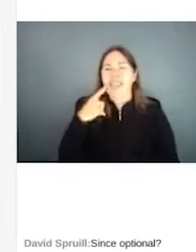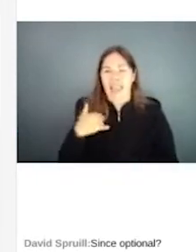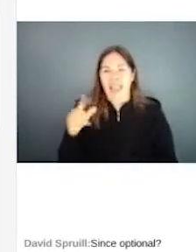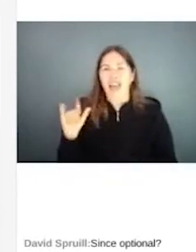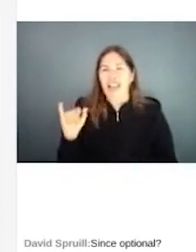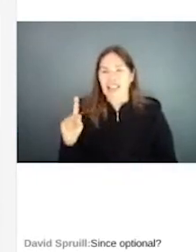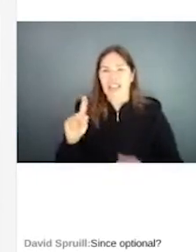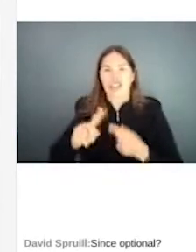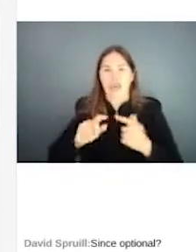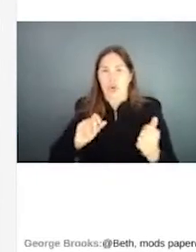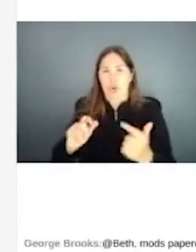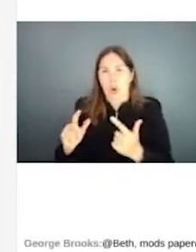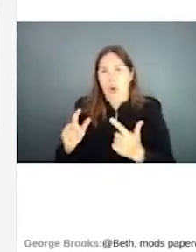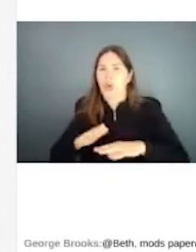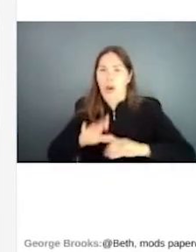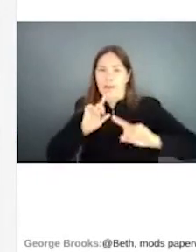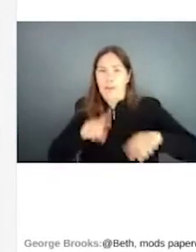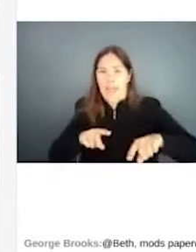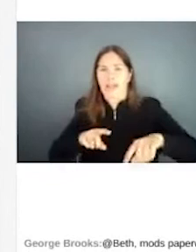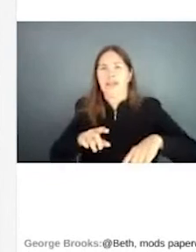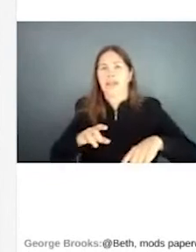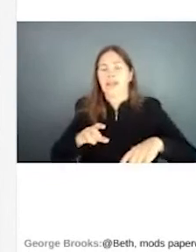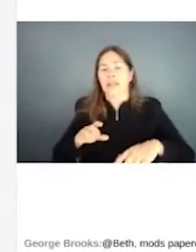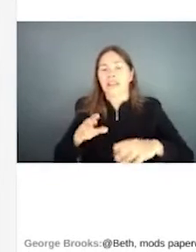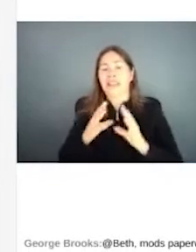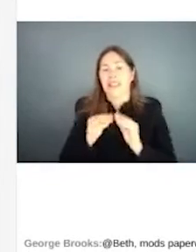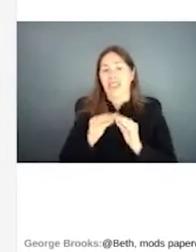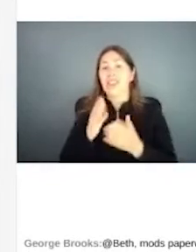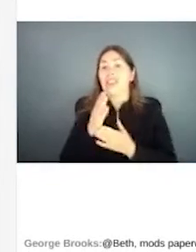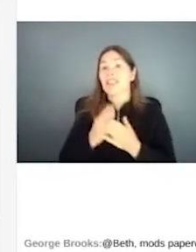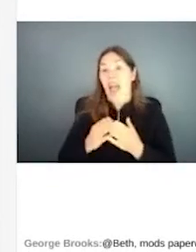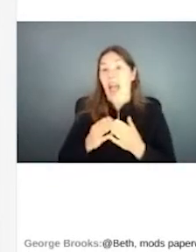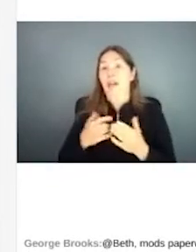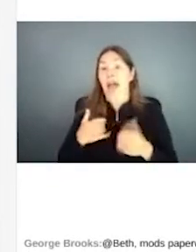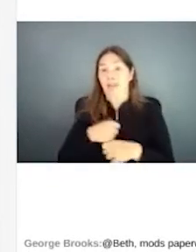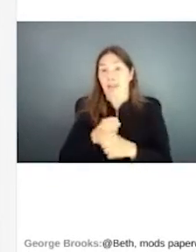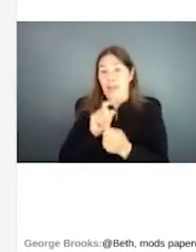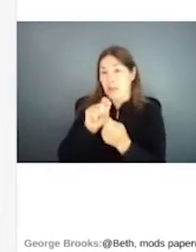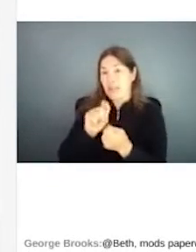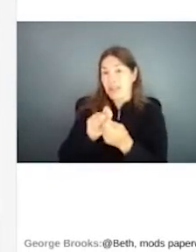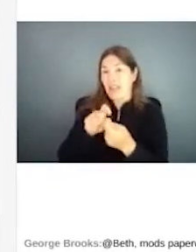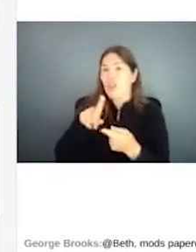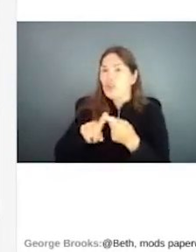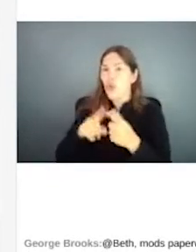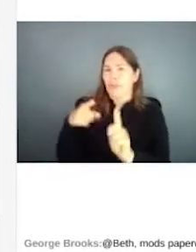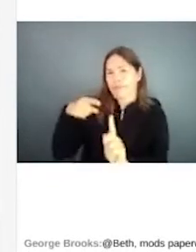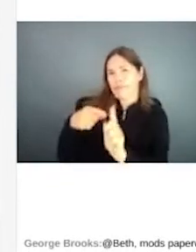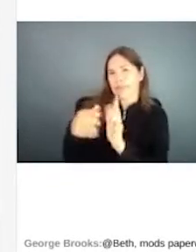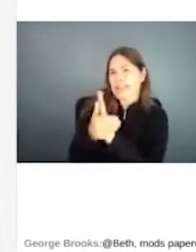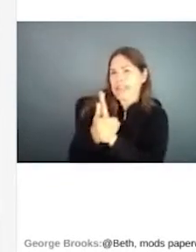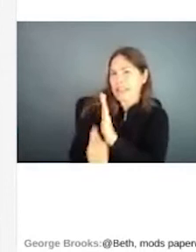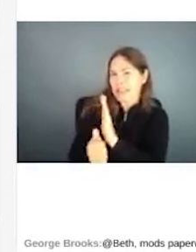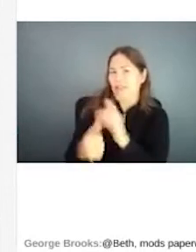to all of the on-demand sessions. You'll find some videos that I made that are specific to a skill, but then